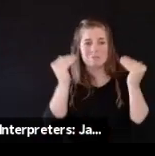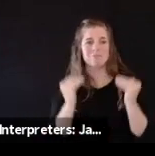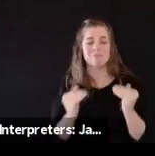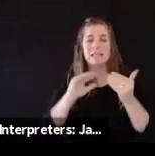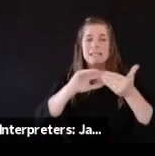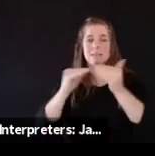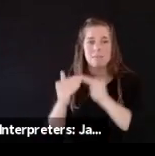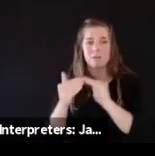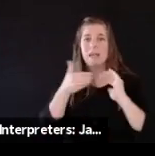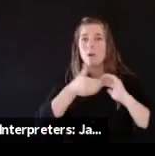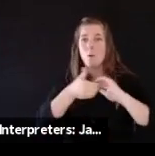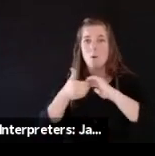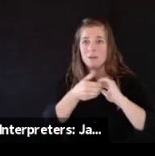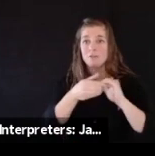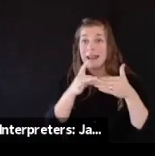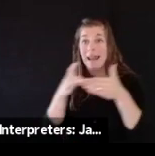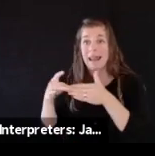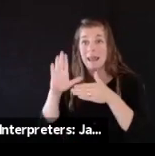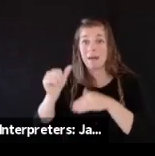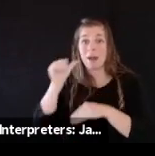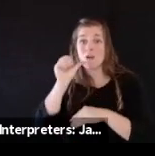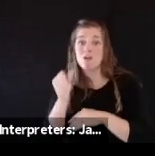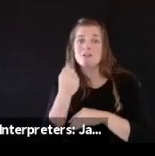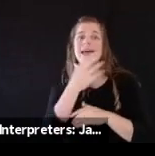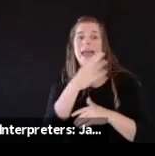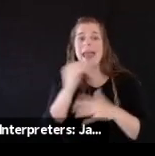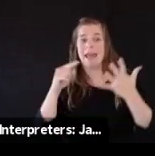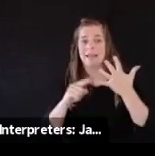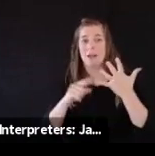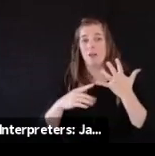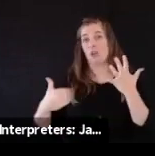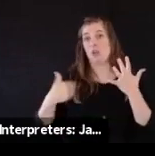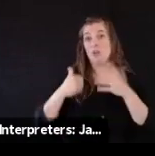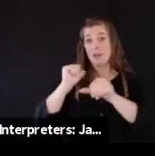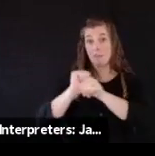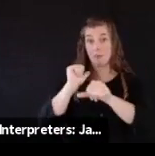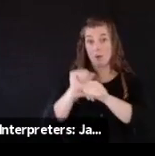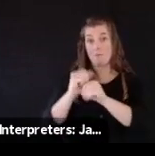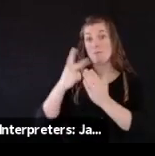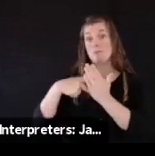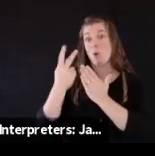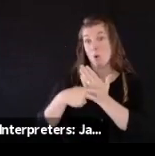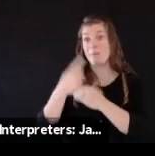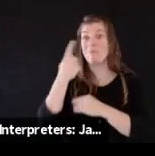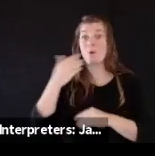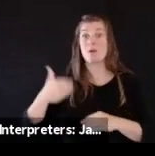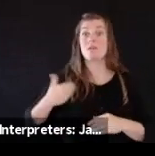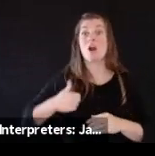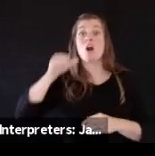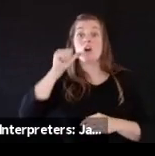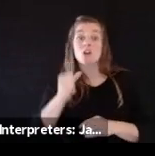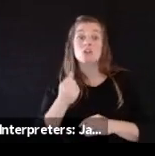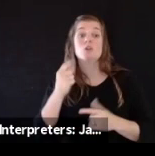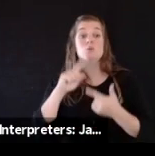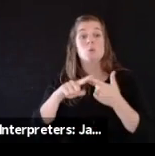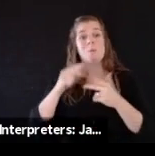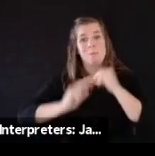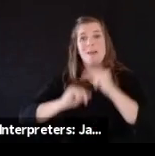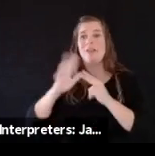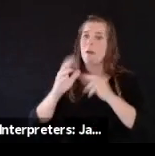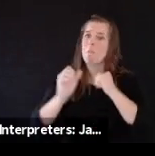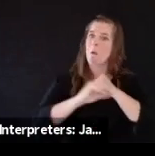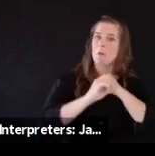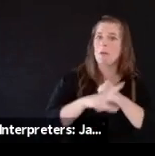by girls, and the Youth Employment Program for adolescent girls to build their marketability and job readiness. So